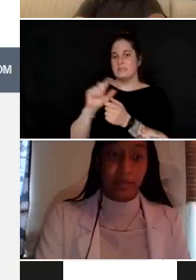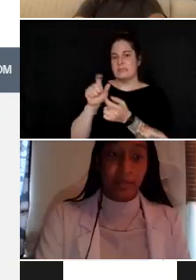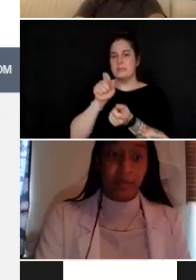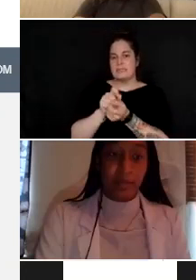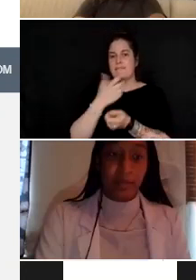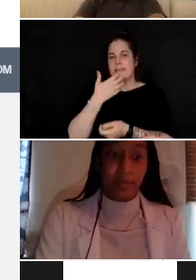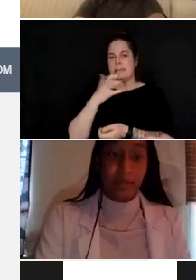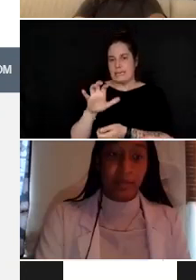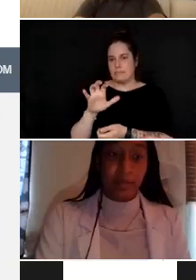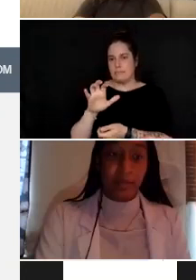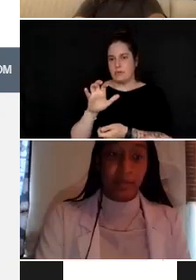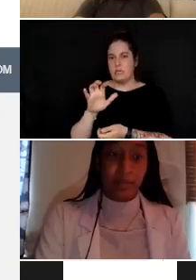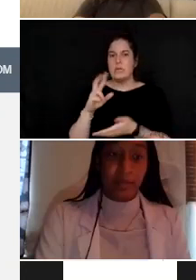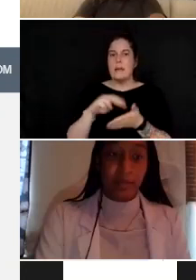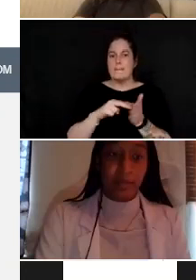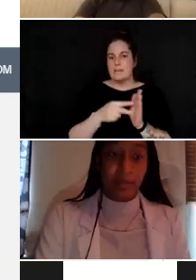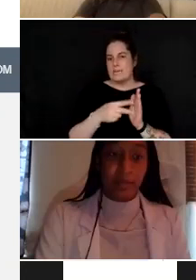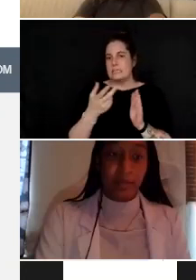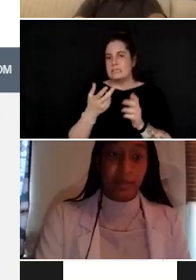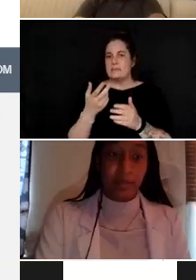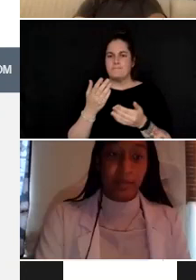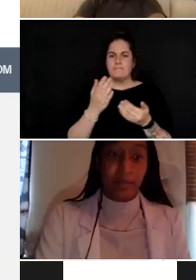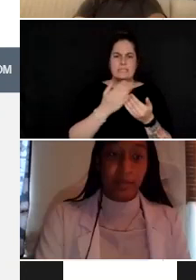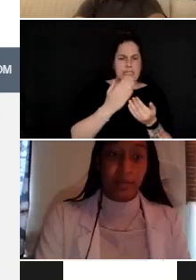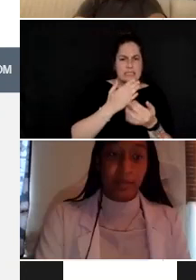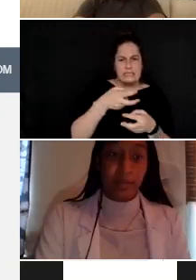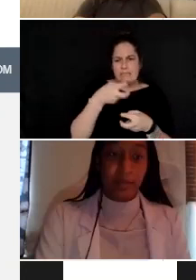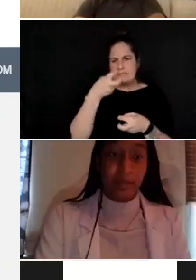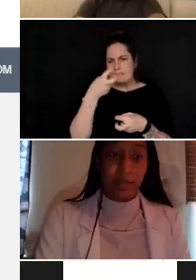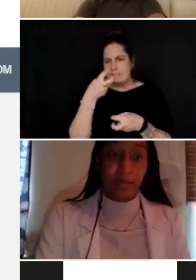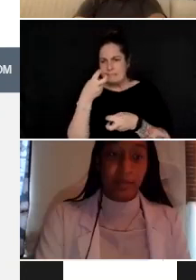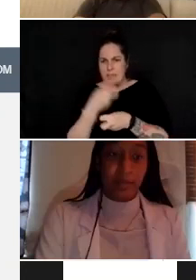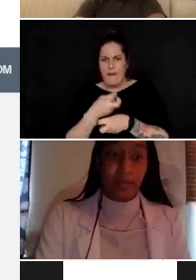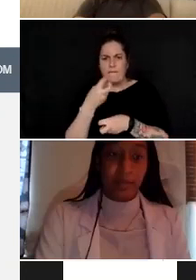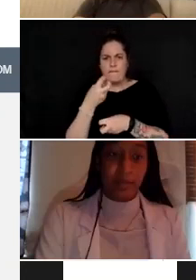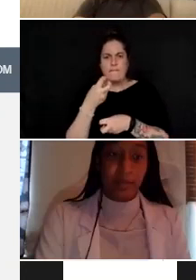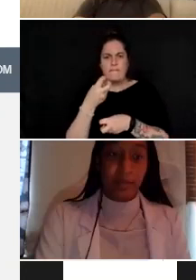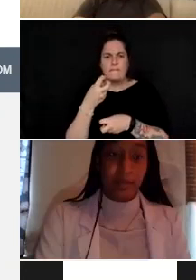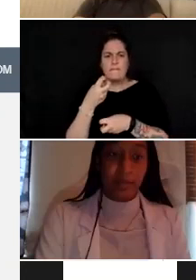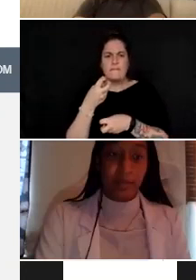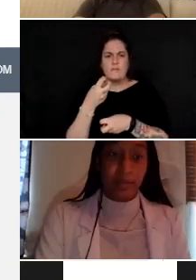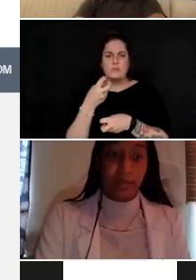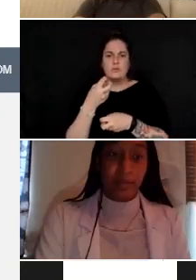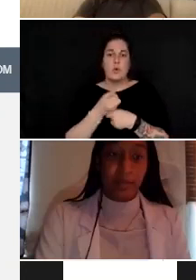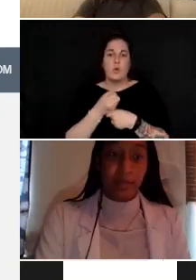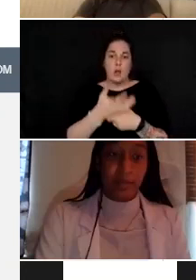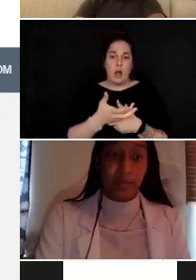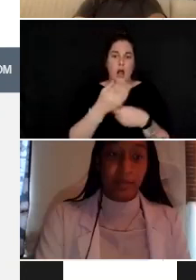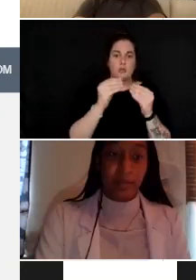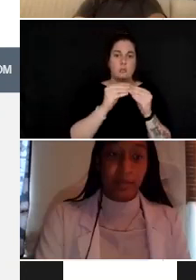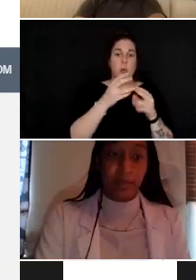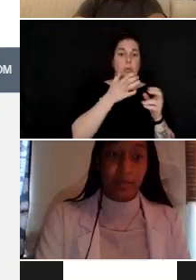is how easy or how difficult it is to heat up or